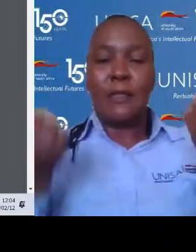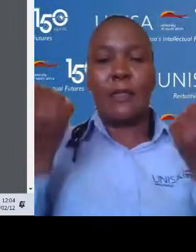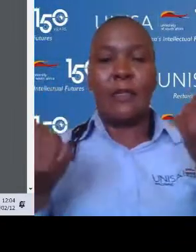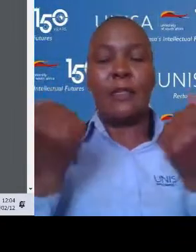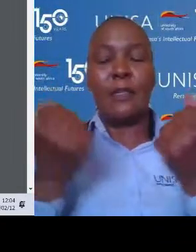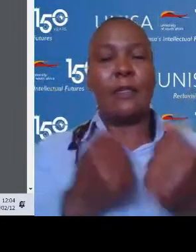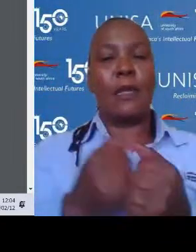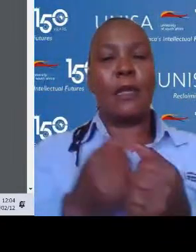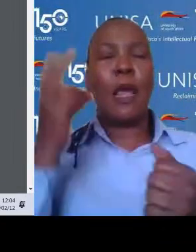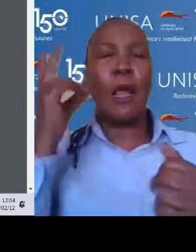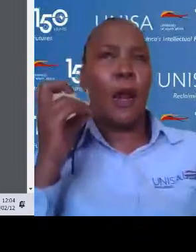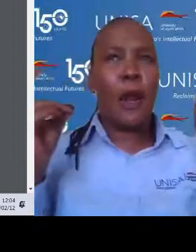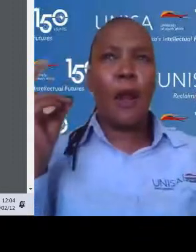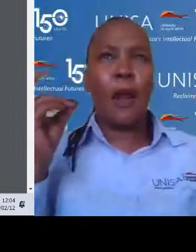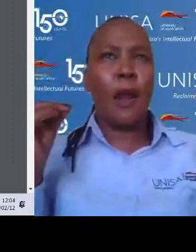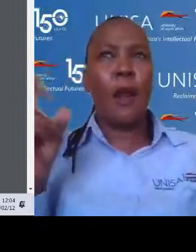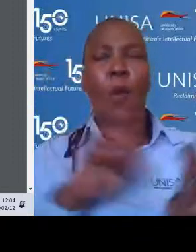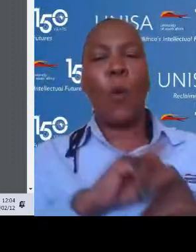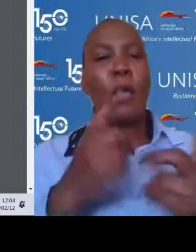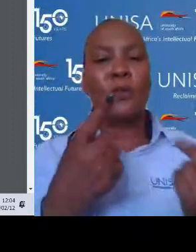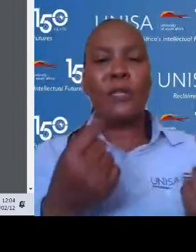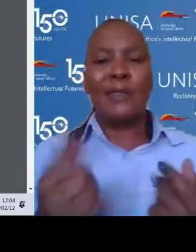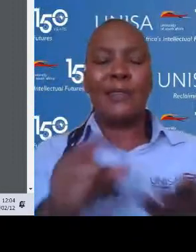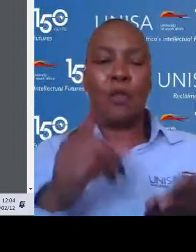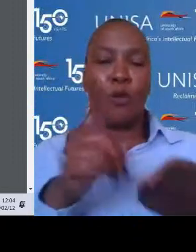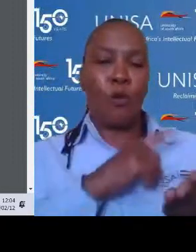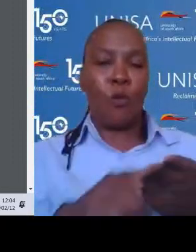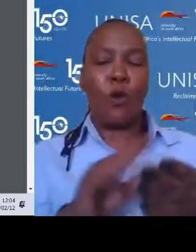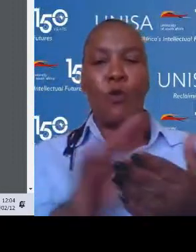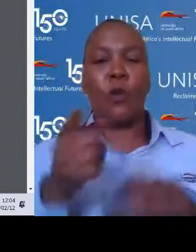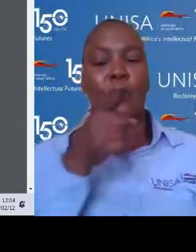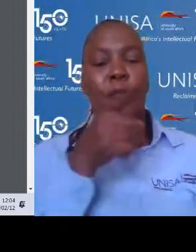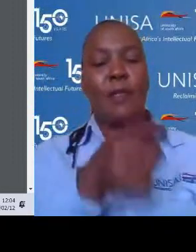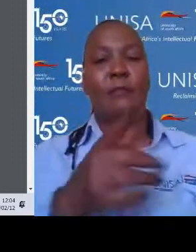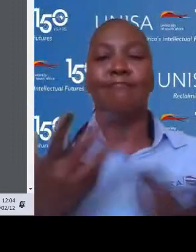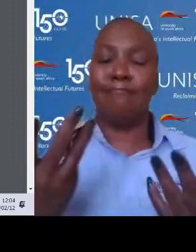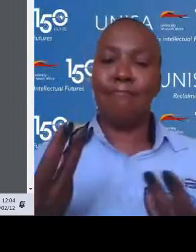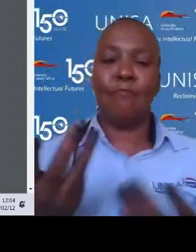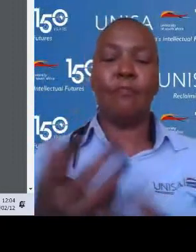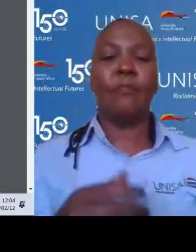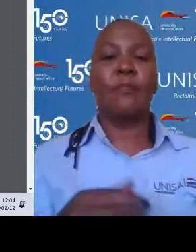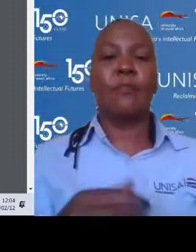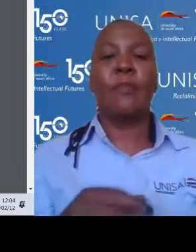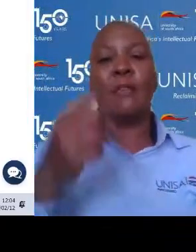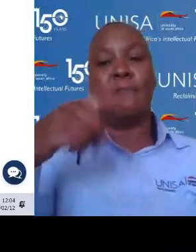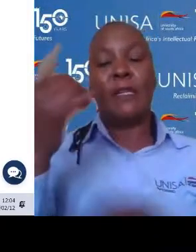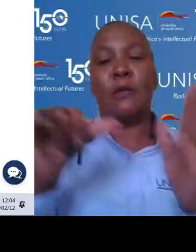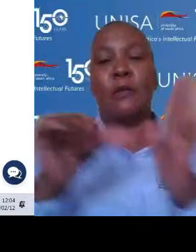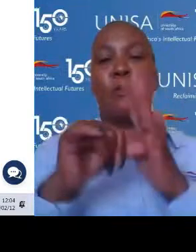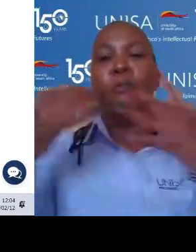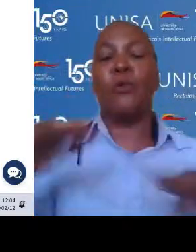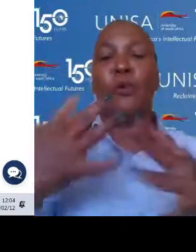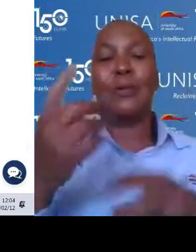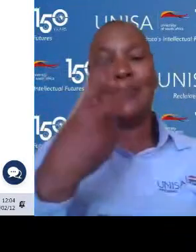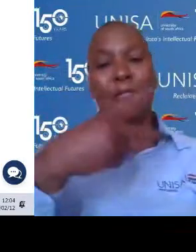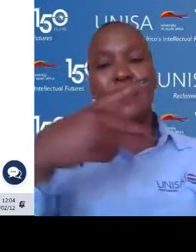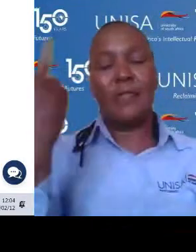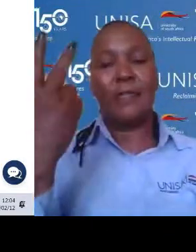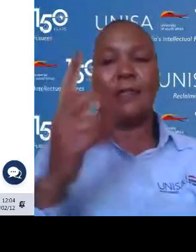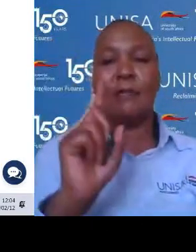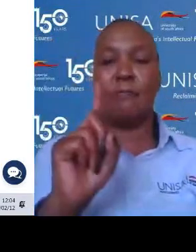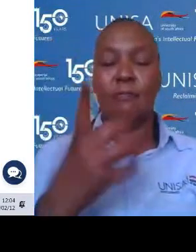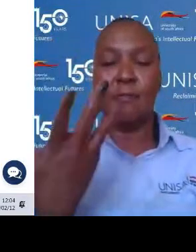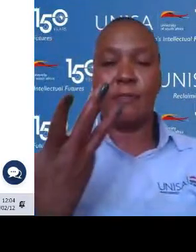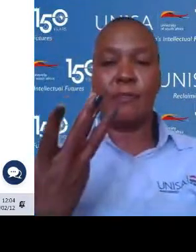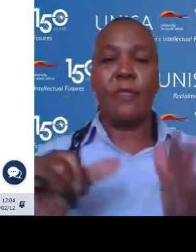why you have done this and not that. So that's the first important thing. The second important thing, of